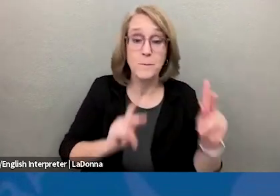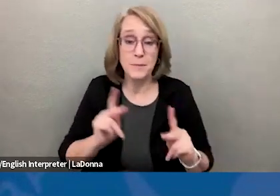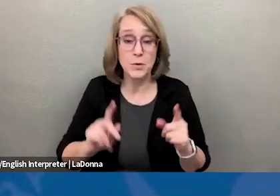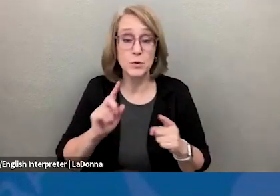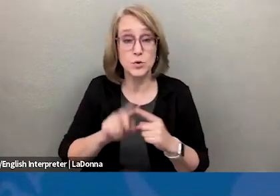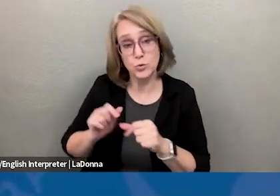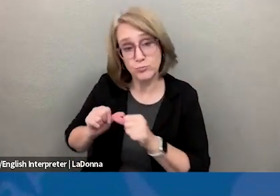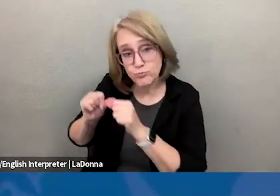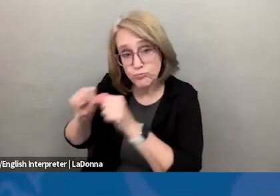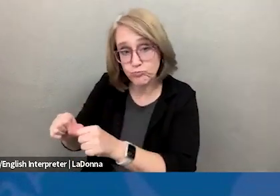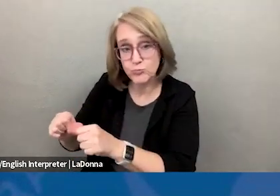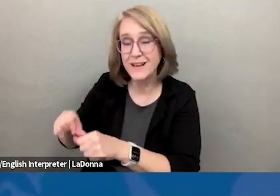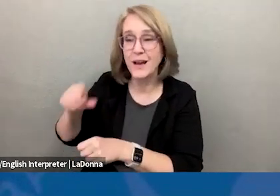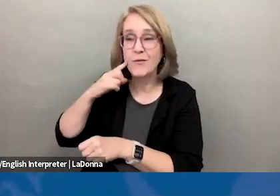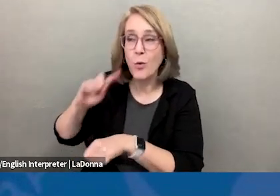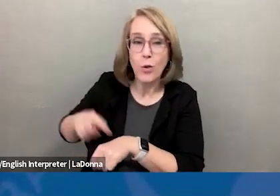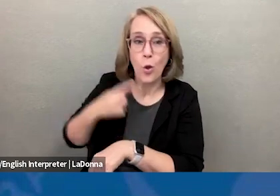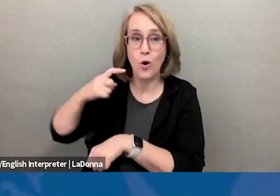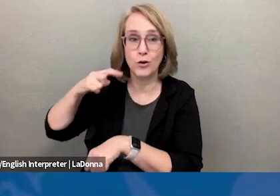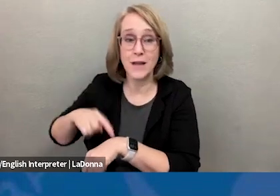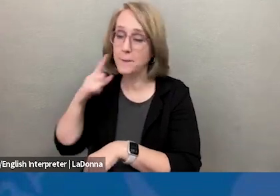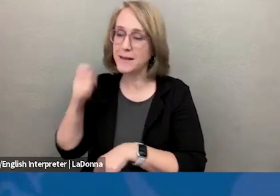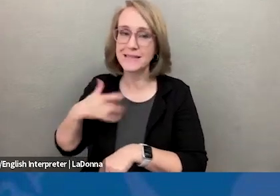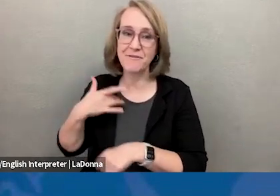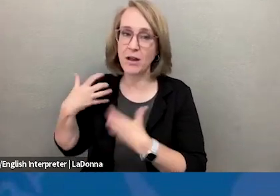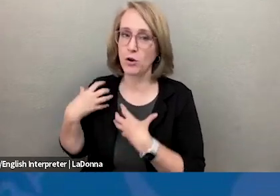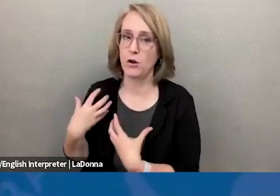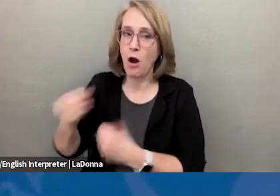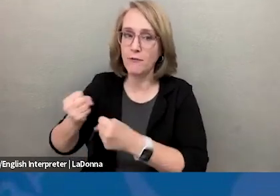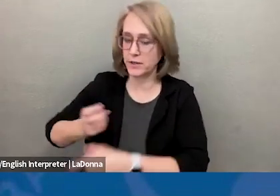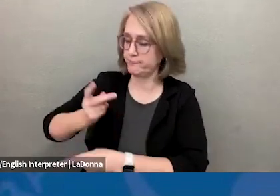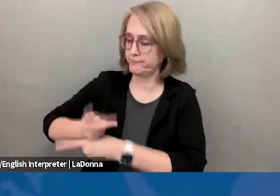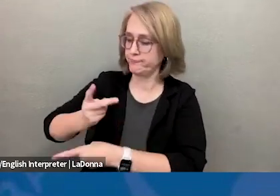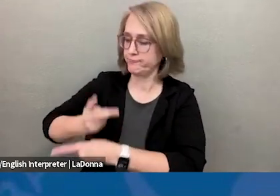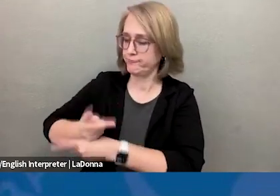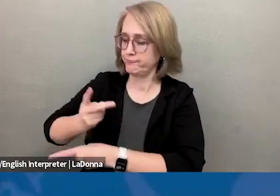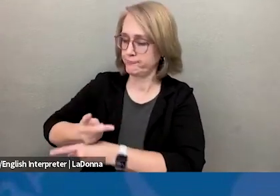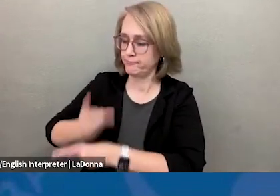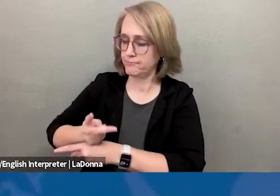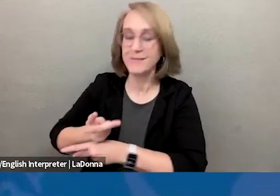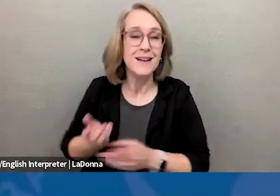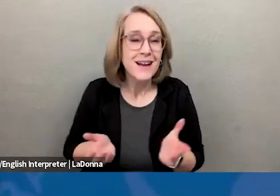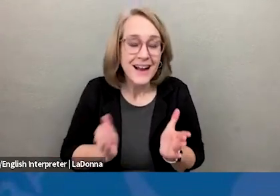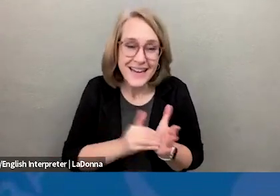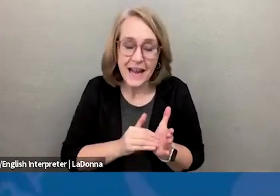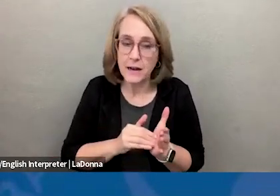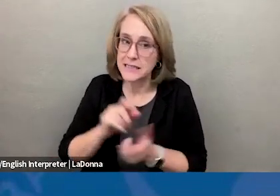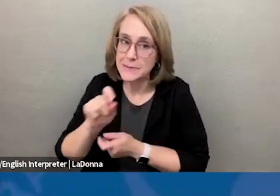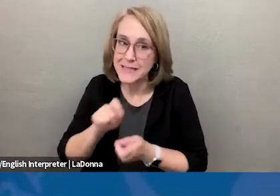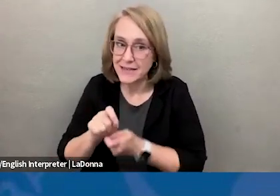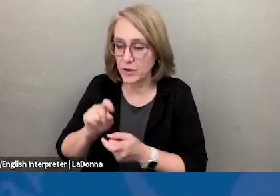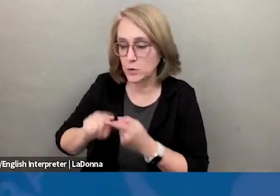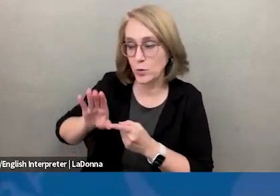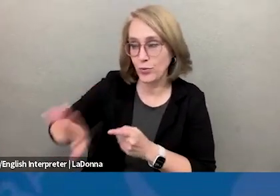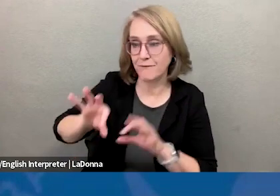more confident in their roles? And so we have to keep in mind that this was specific to the recipients of the National